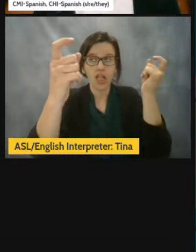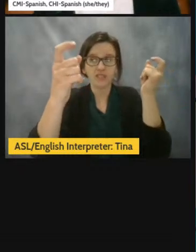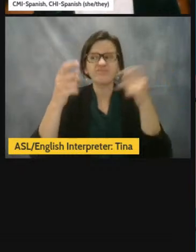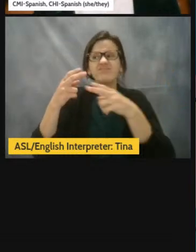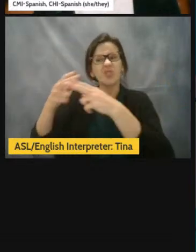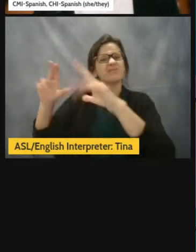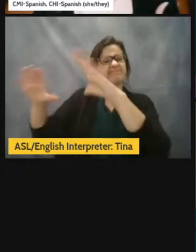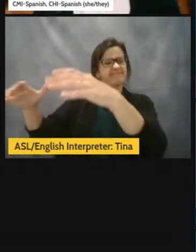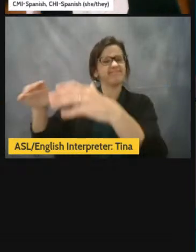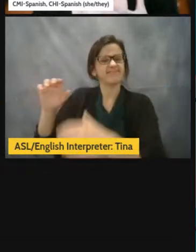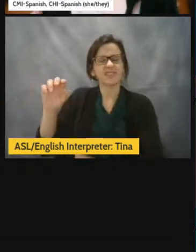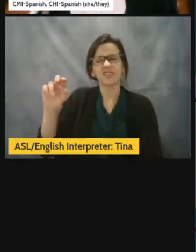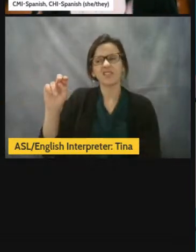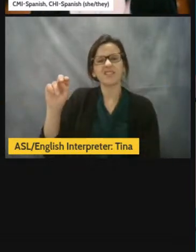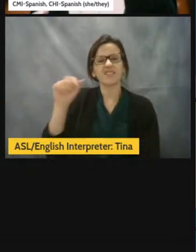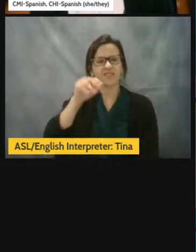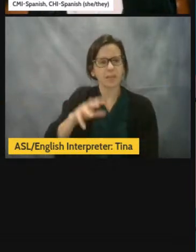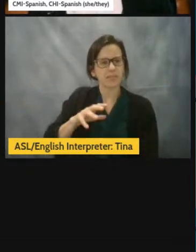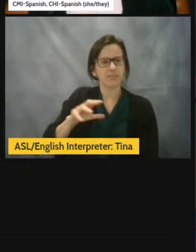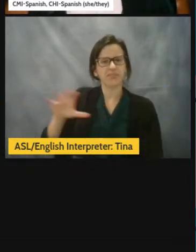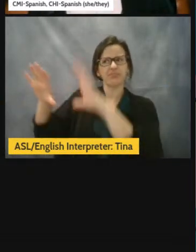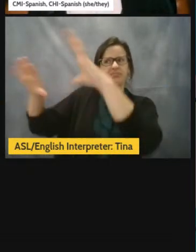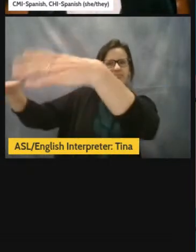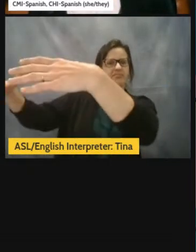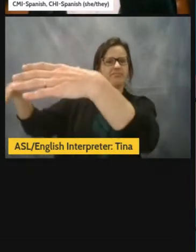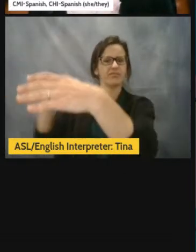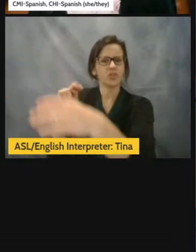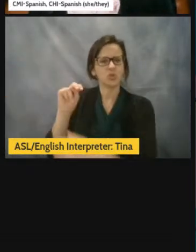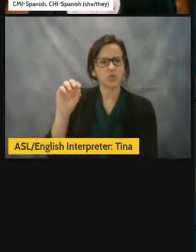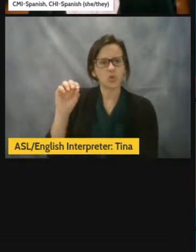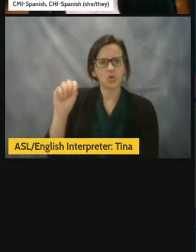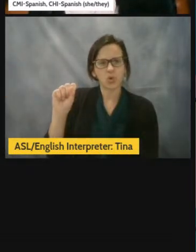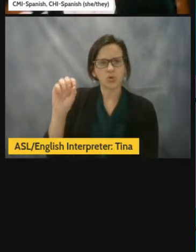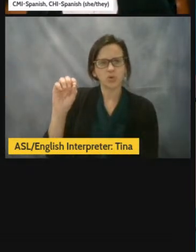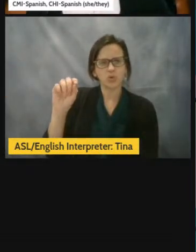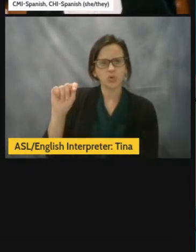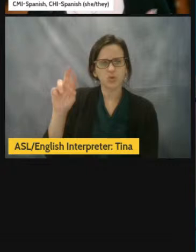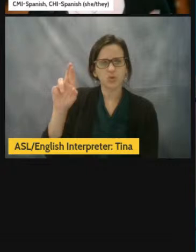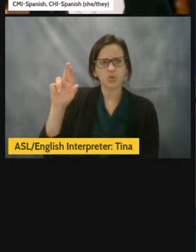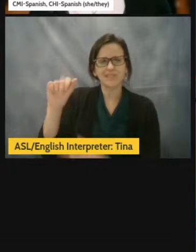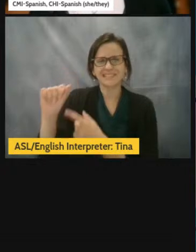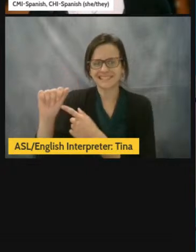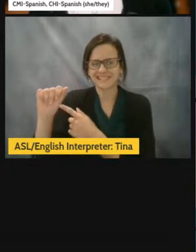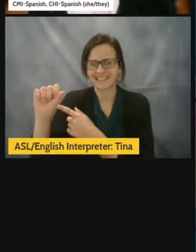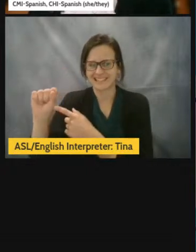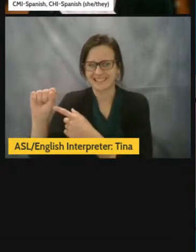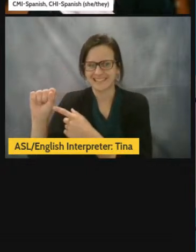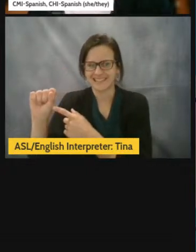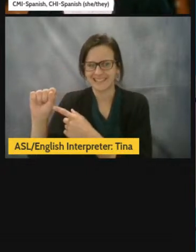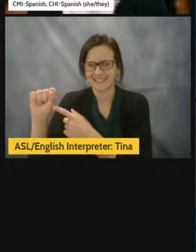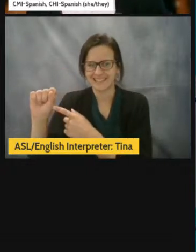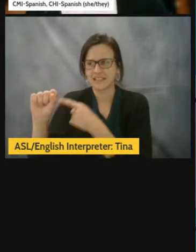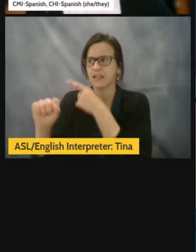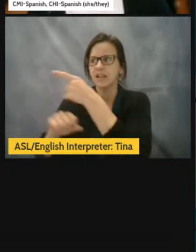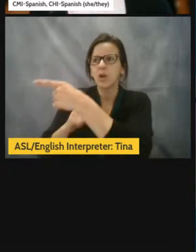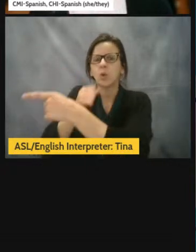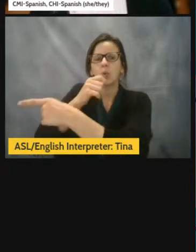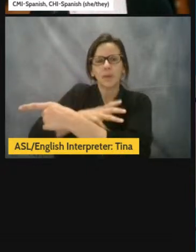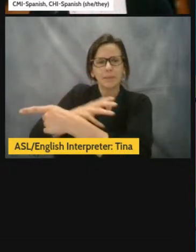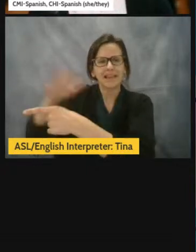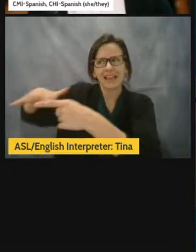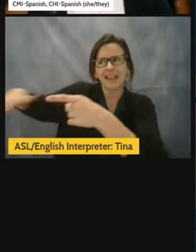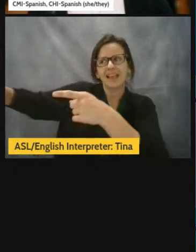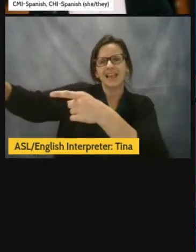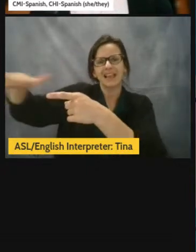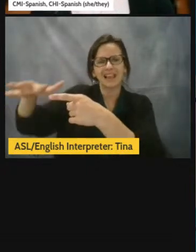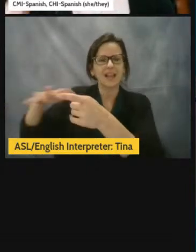women. So there's still some variation even. There's still some ambiguity when it comes to the rules that people use